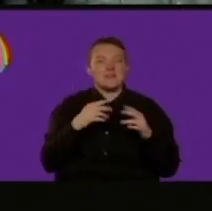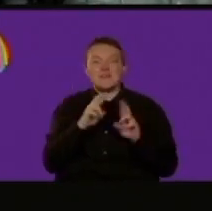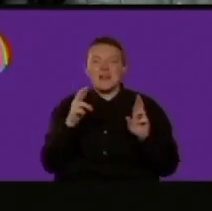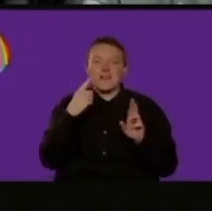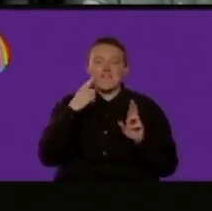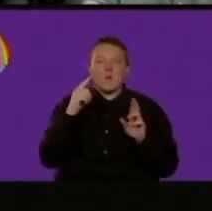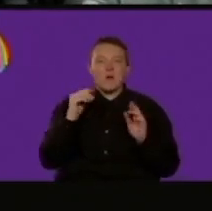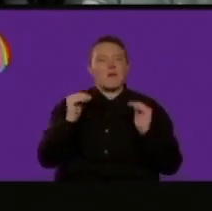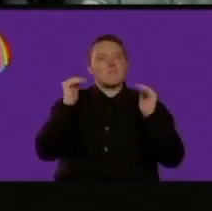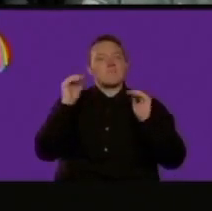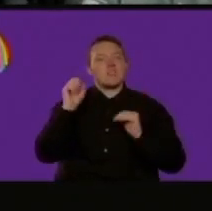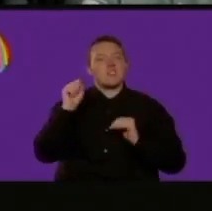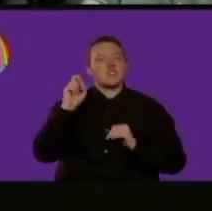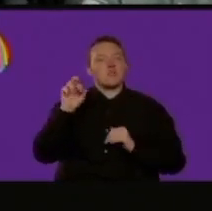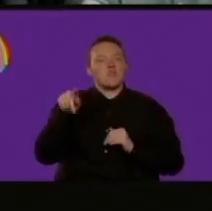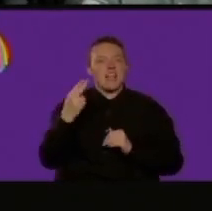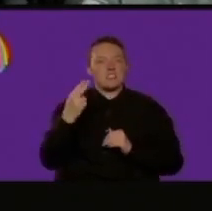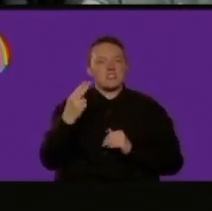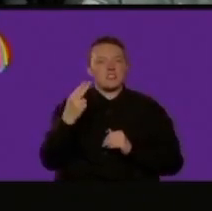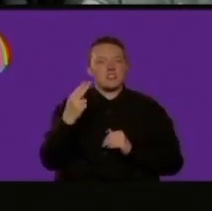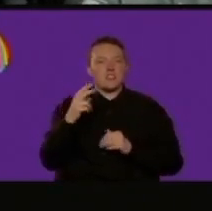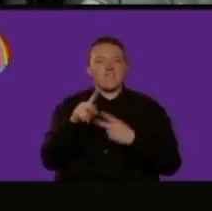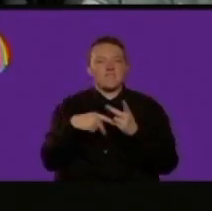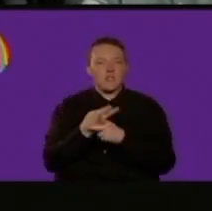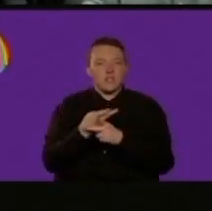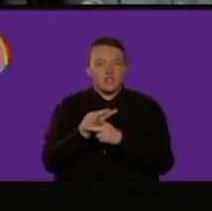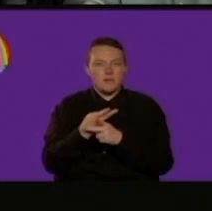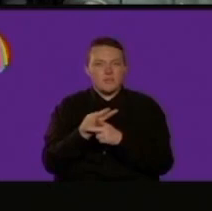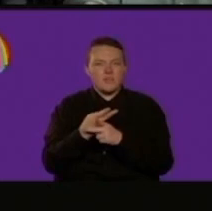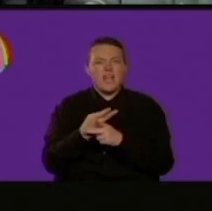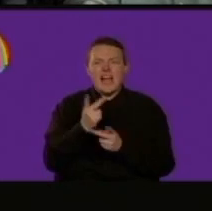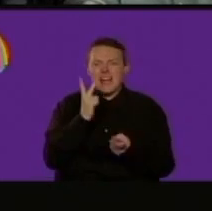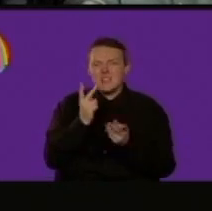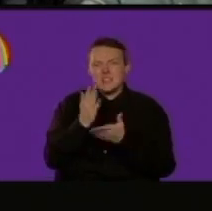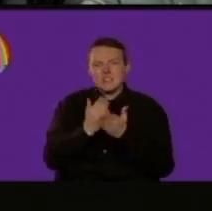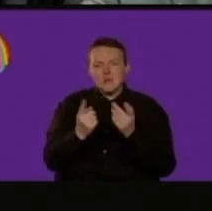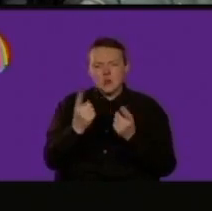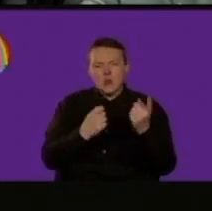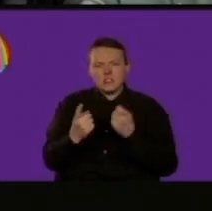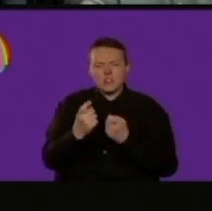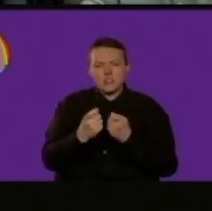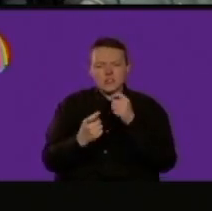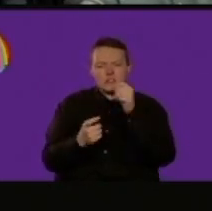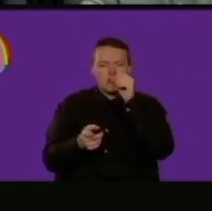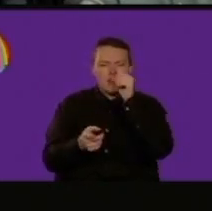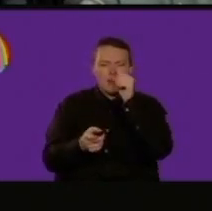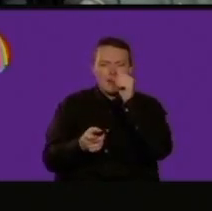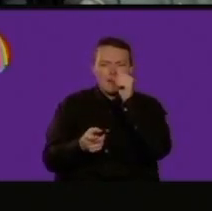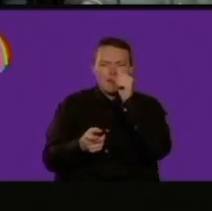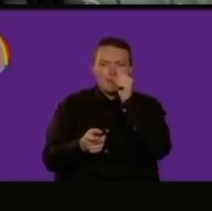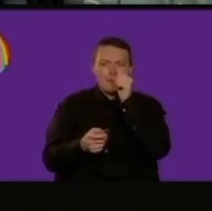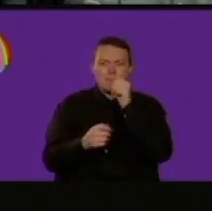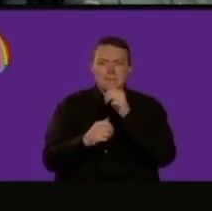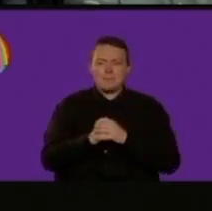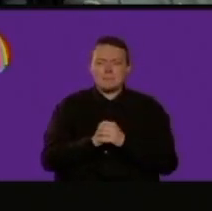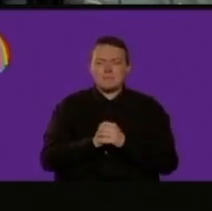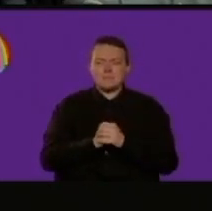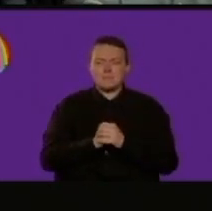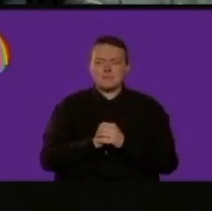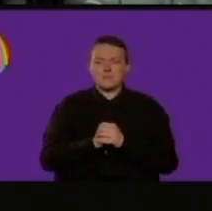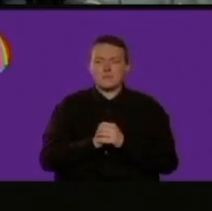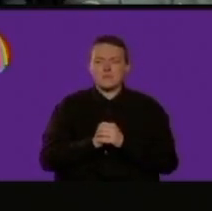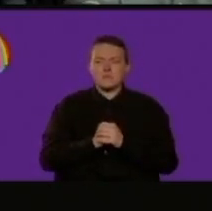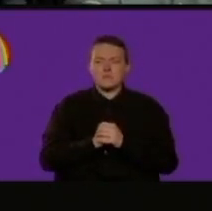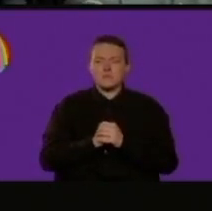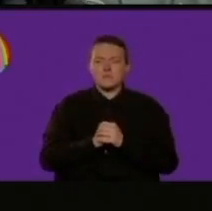and reflection that they can have on these issues is higher, so it's a richer discussion. However, with primary students it's possible